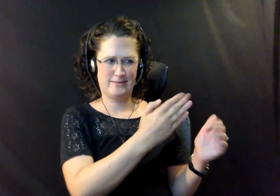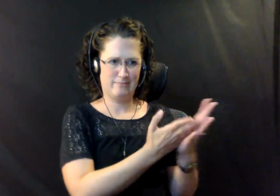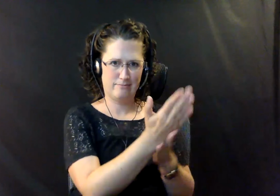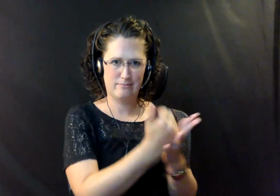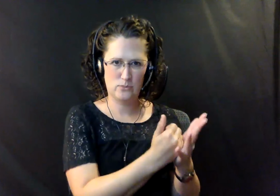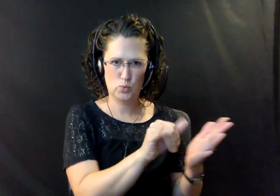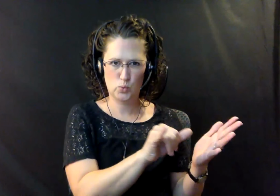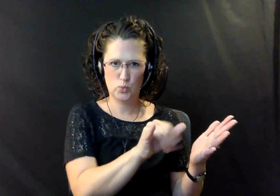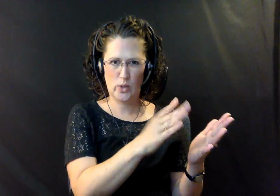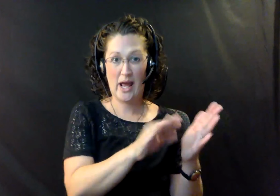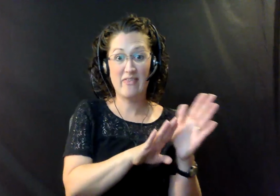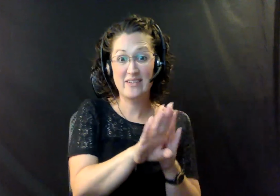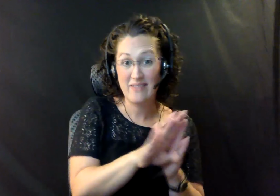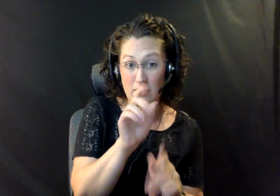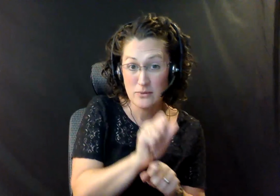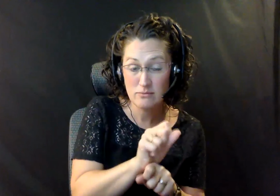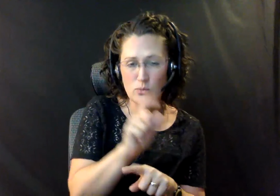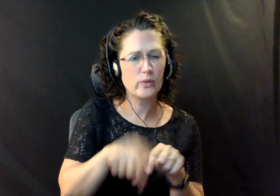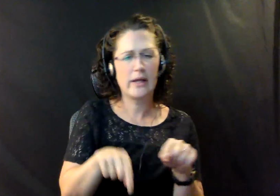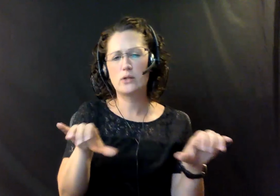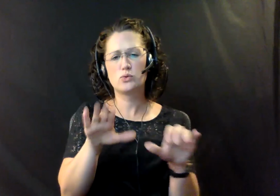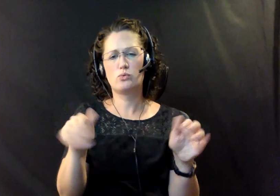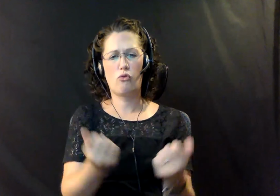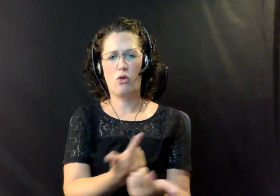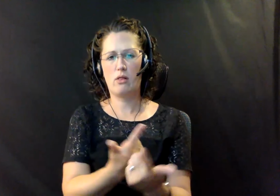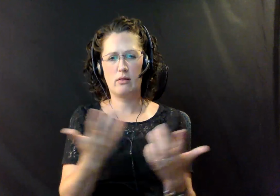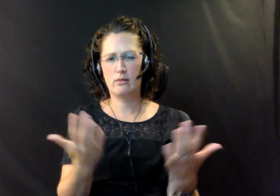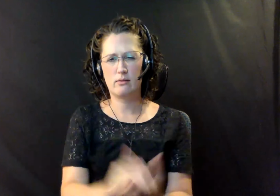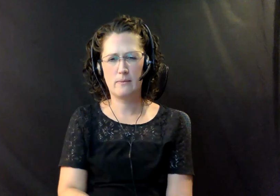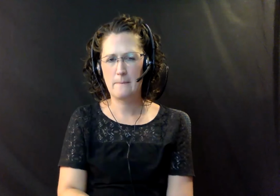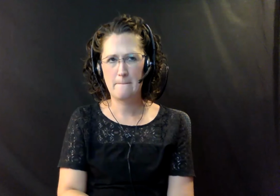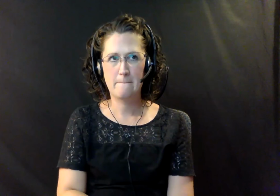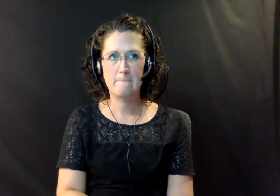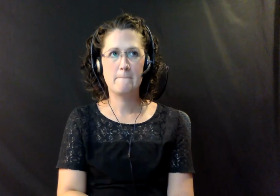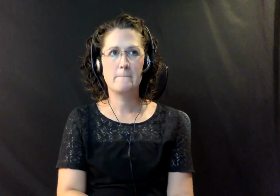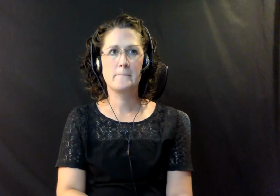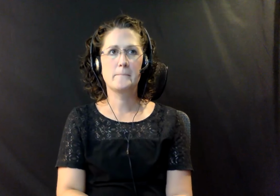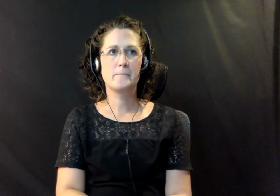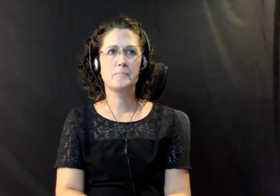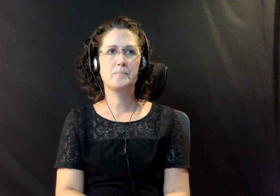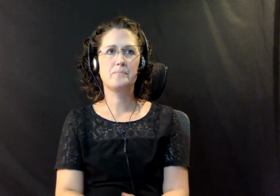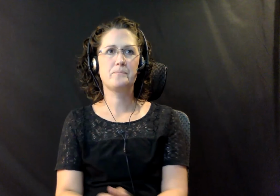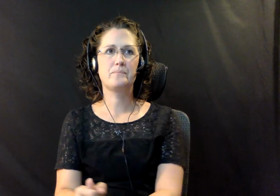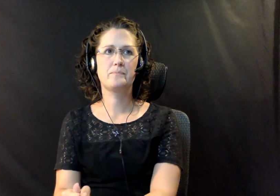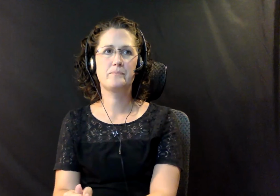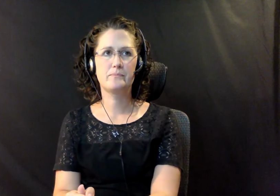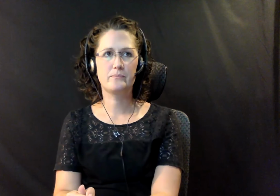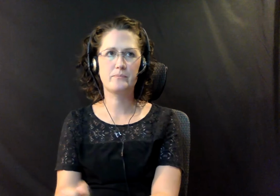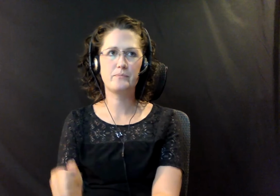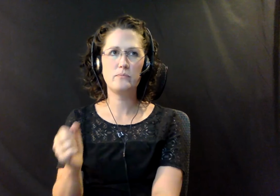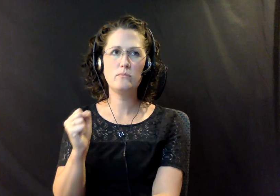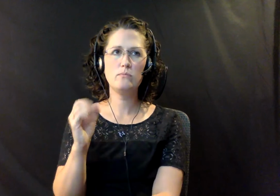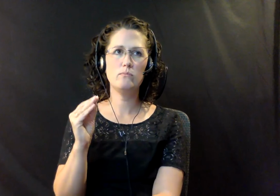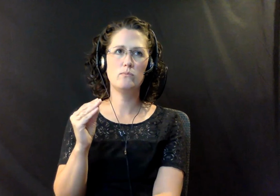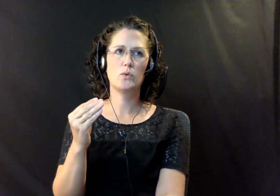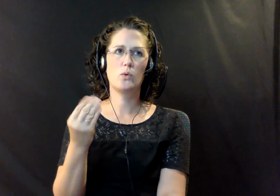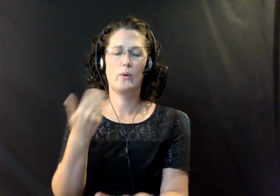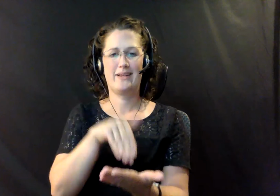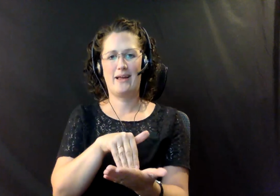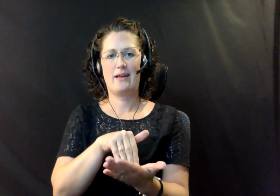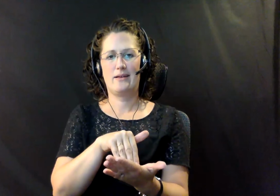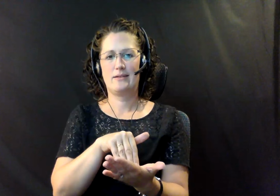at the same time. You can't do both. And so typically what this means is again, these senior IT leaders, it